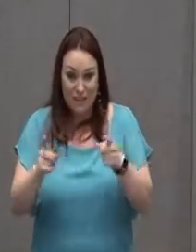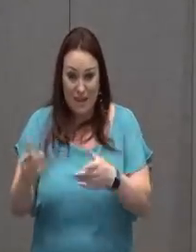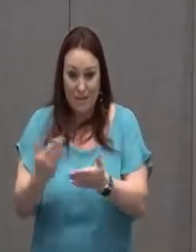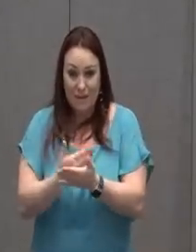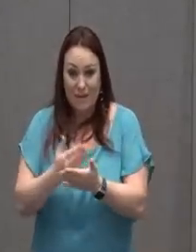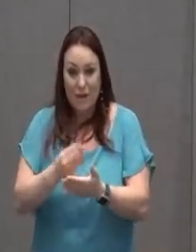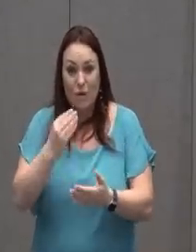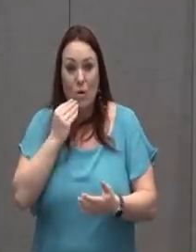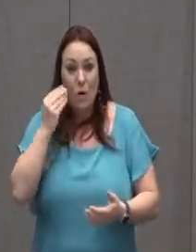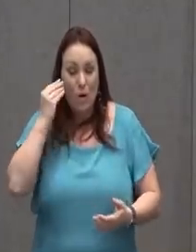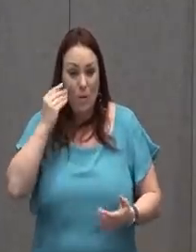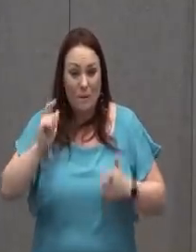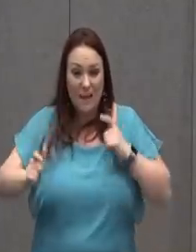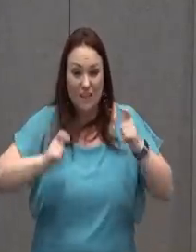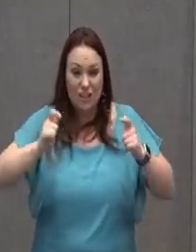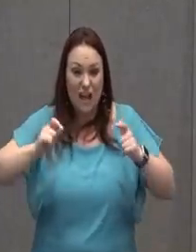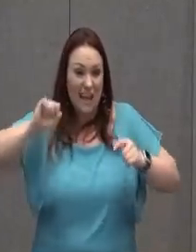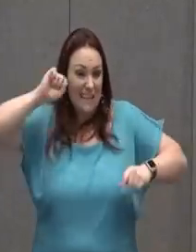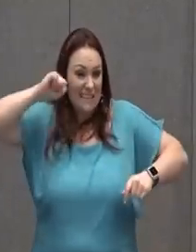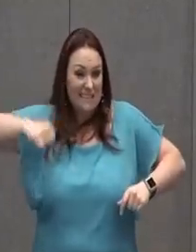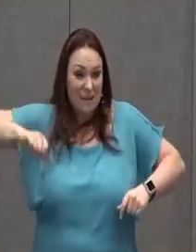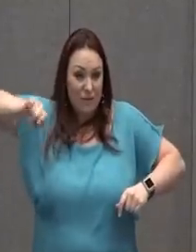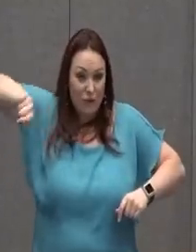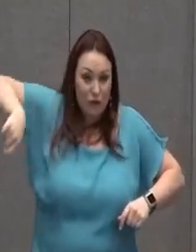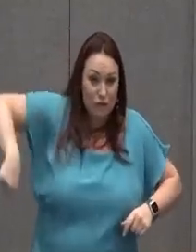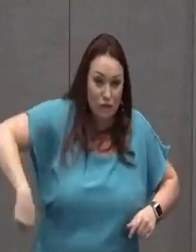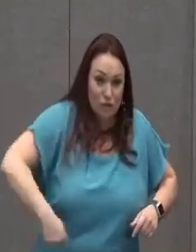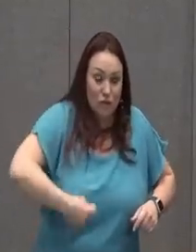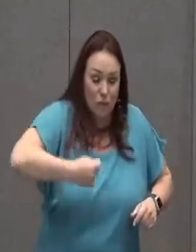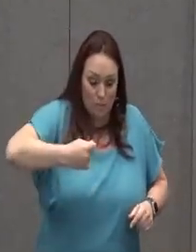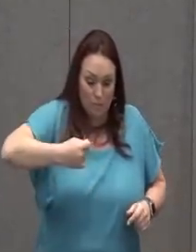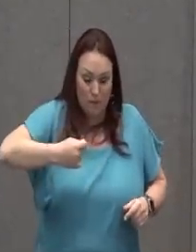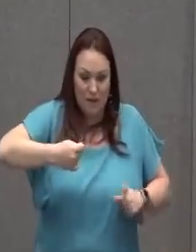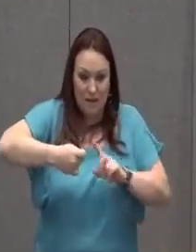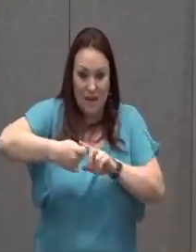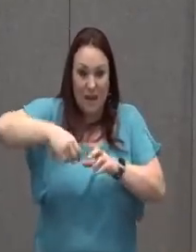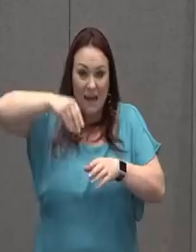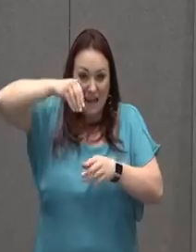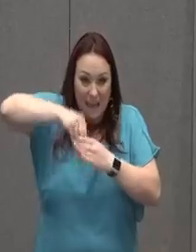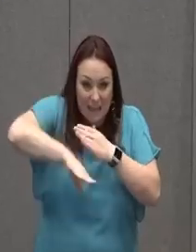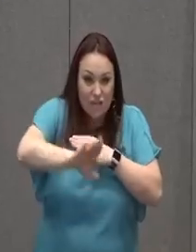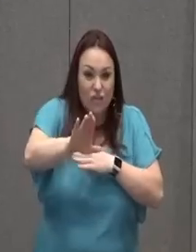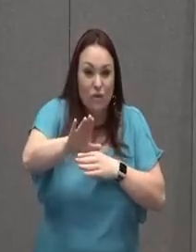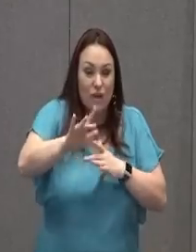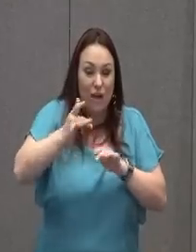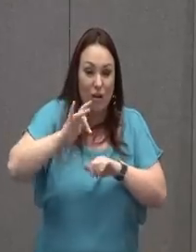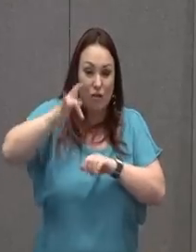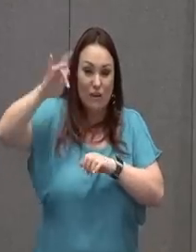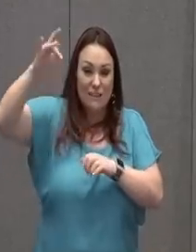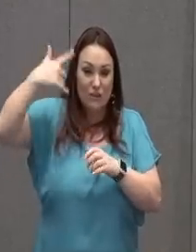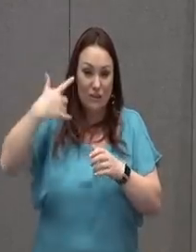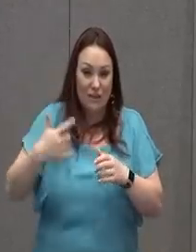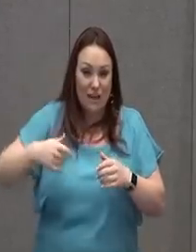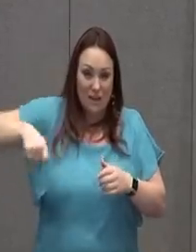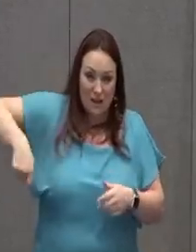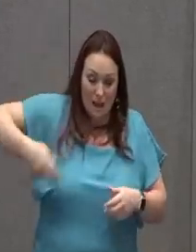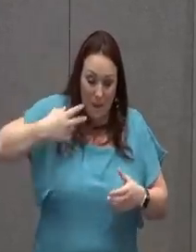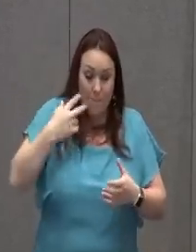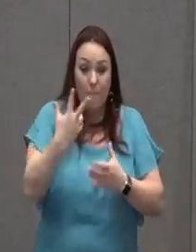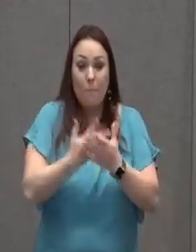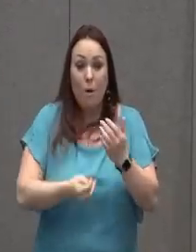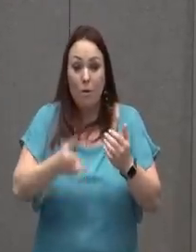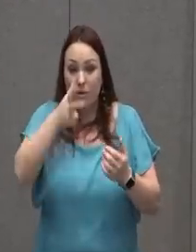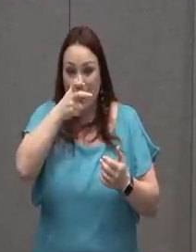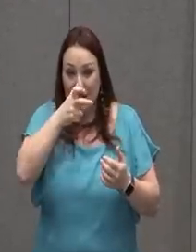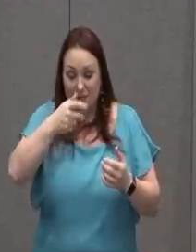silver scoop hovered above them, then plunged deep into the crystals. It shoveled up both ants and